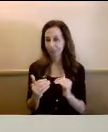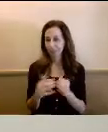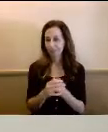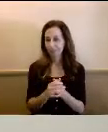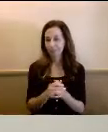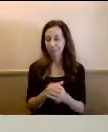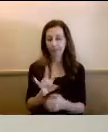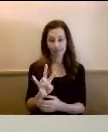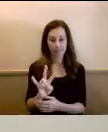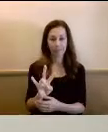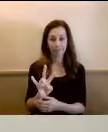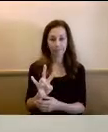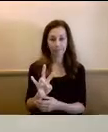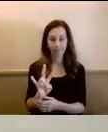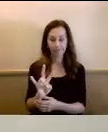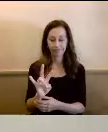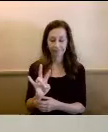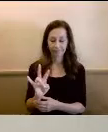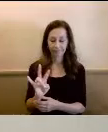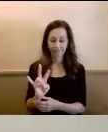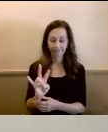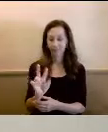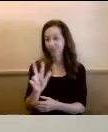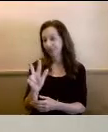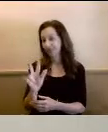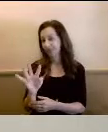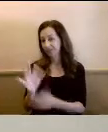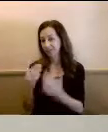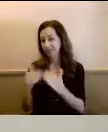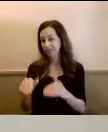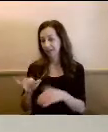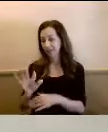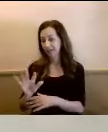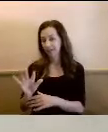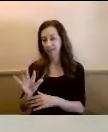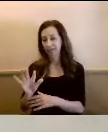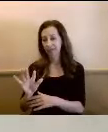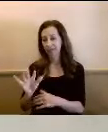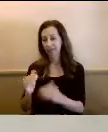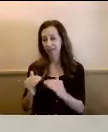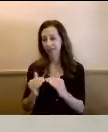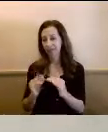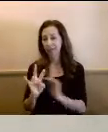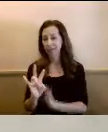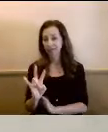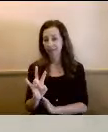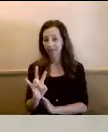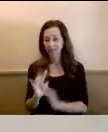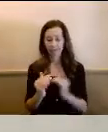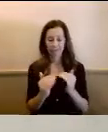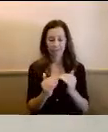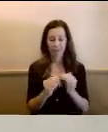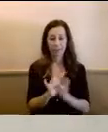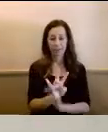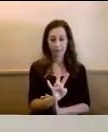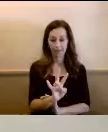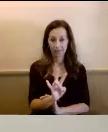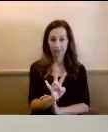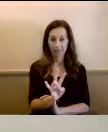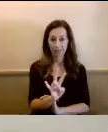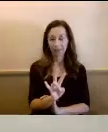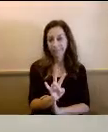equals 7. So 35 divided by 5 is 7 equals